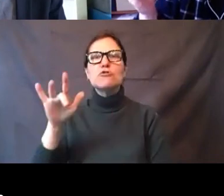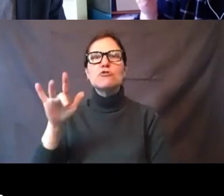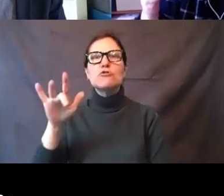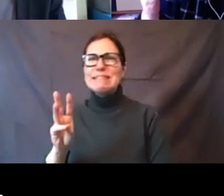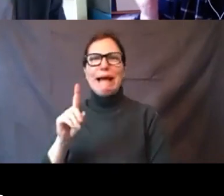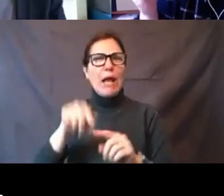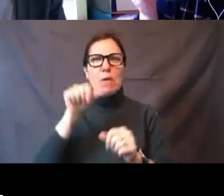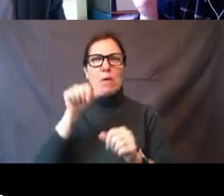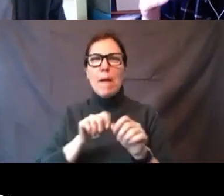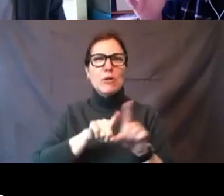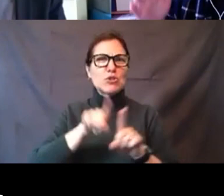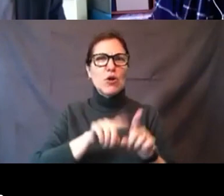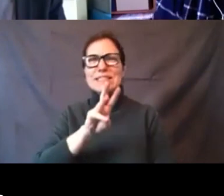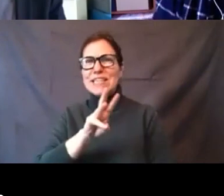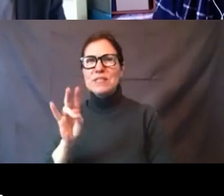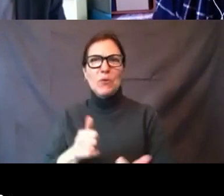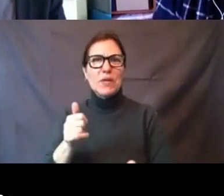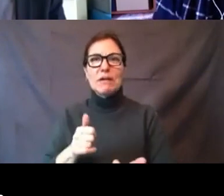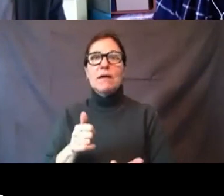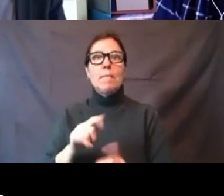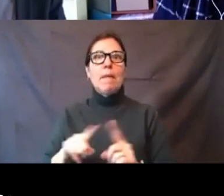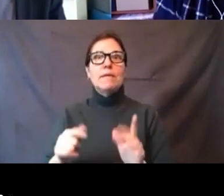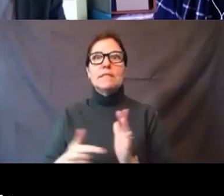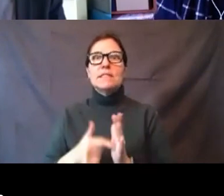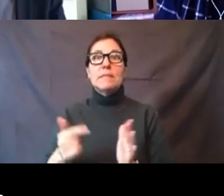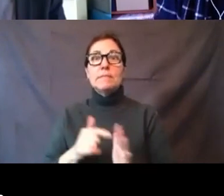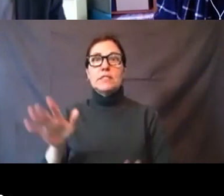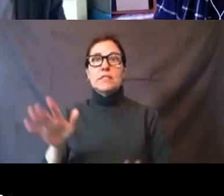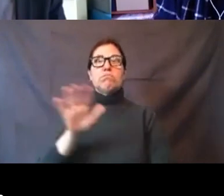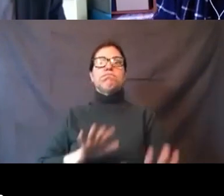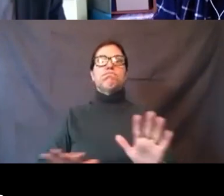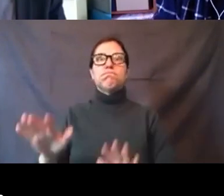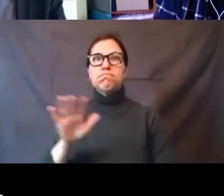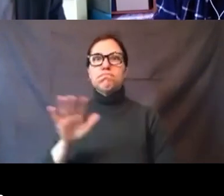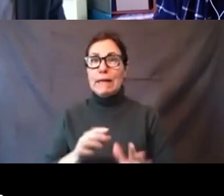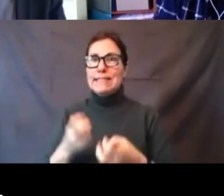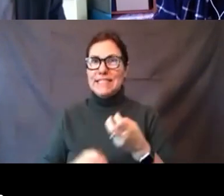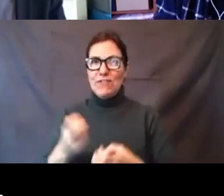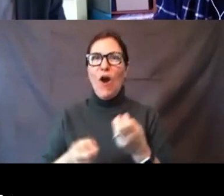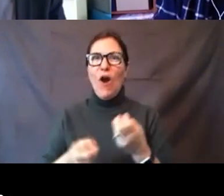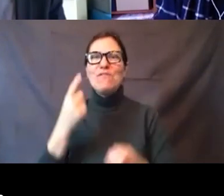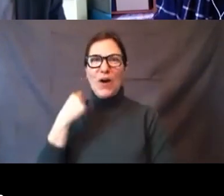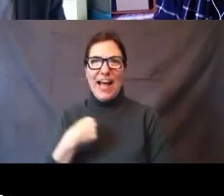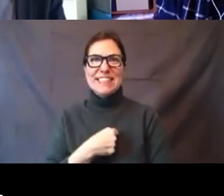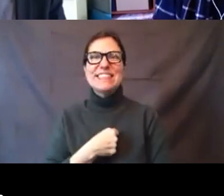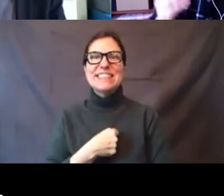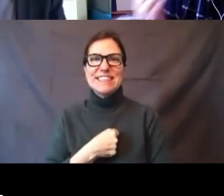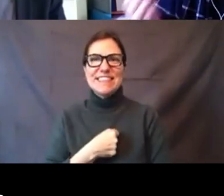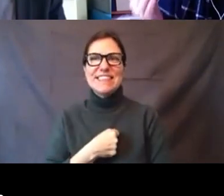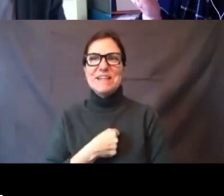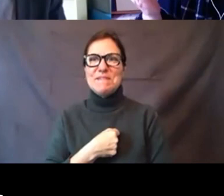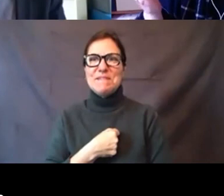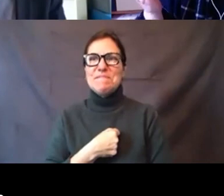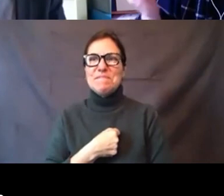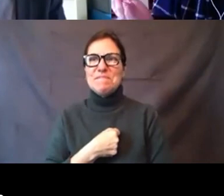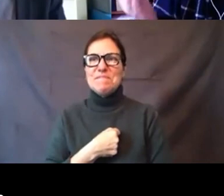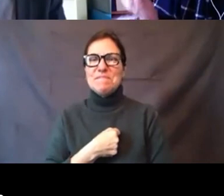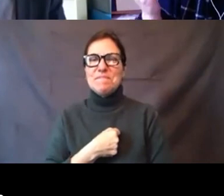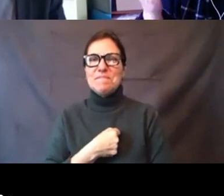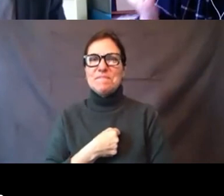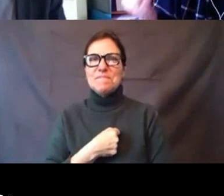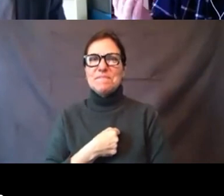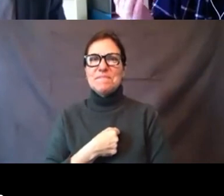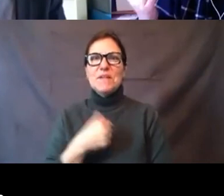it sometimes catches you off guard, and it's so difficult for us to have our